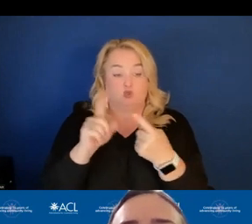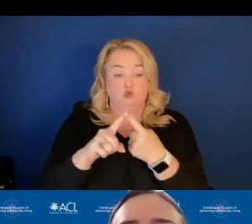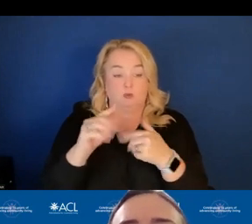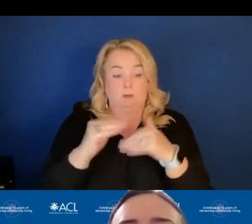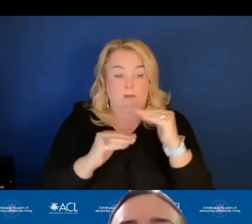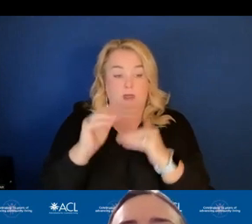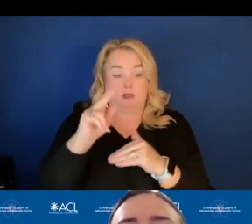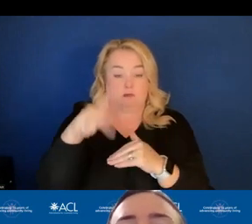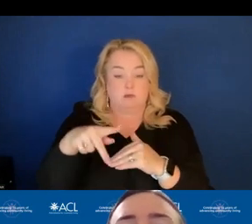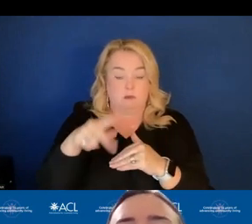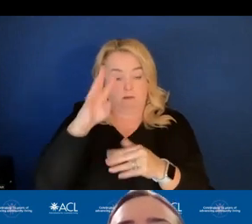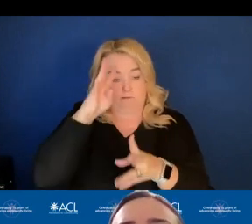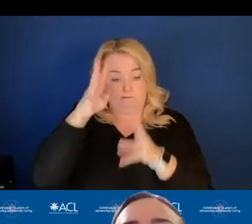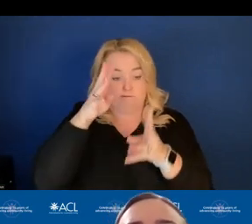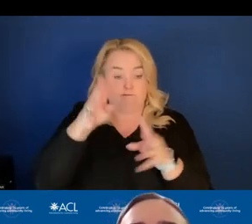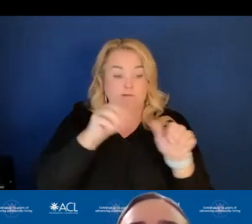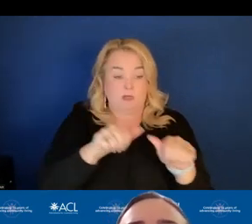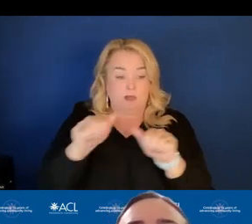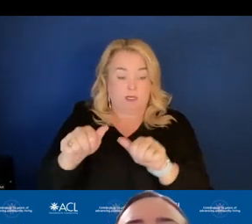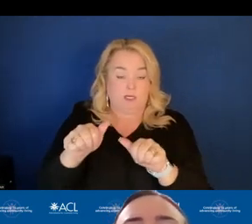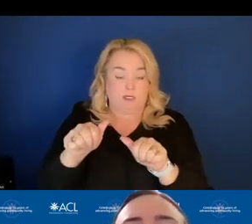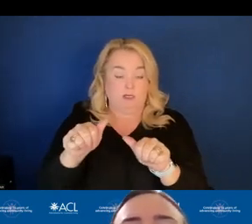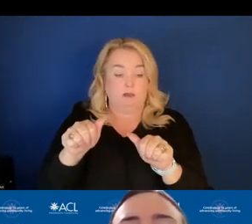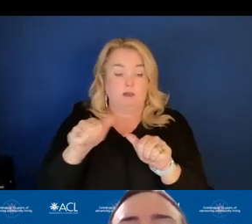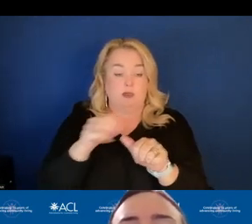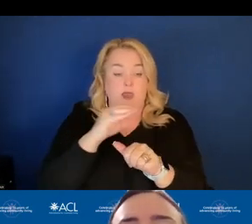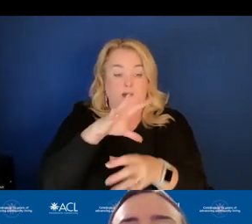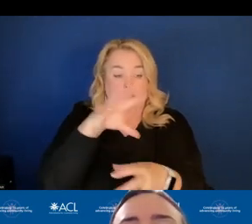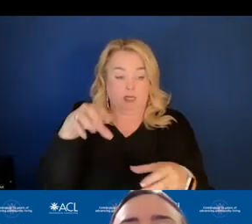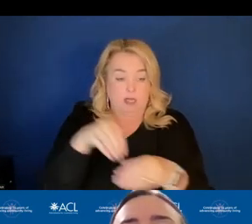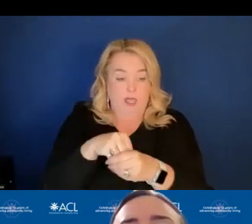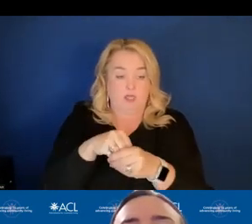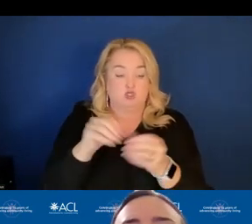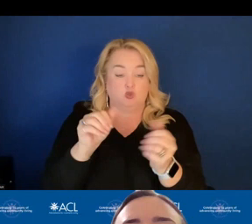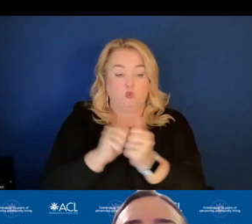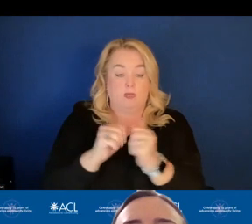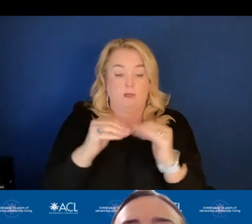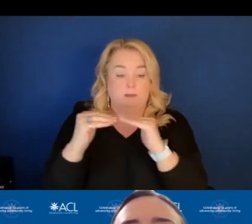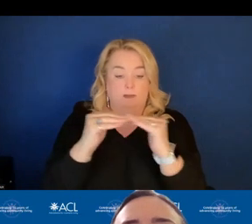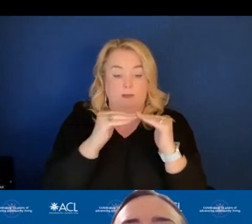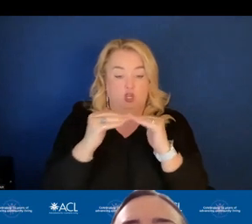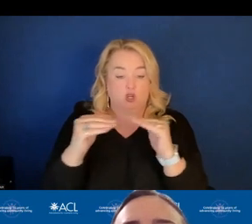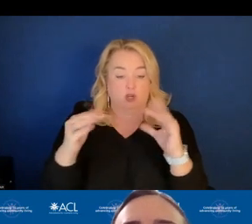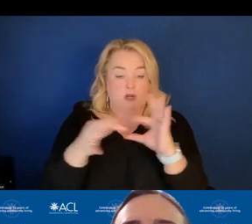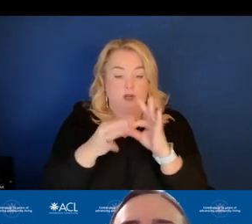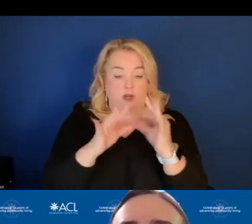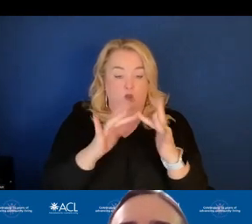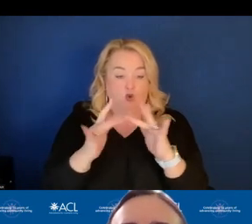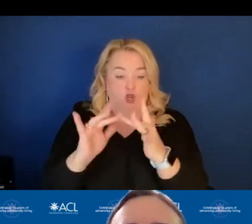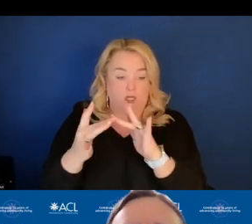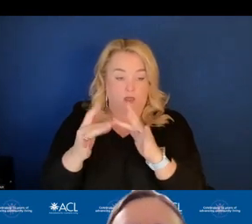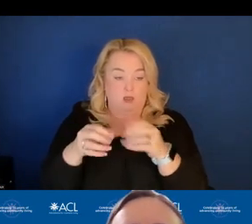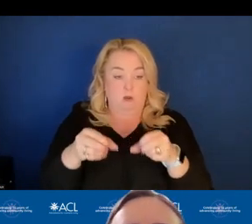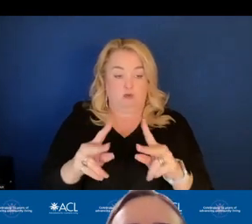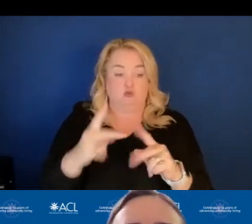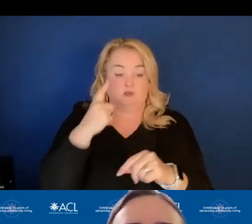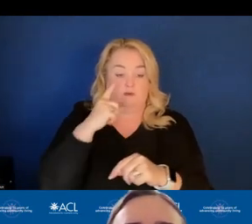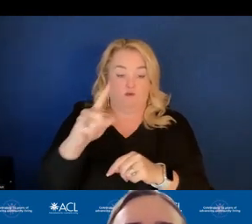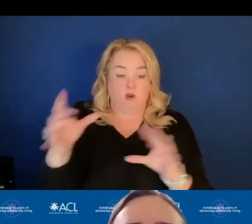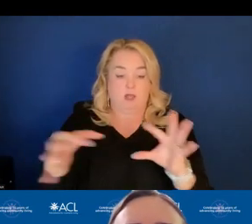share innovation, and engage our stakeholders in peer networking and opportunities to connect.